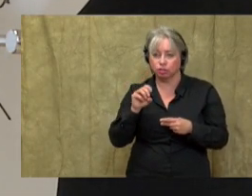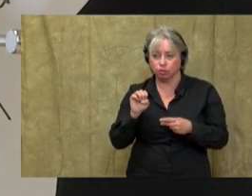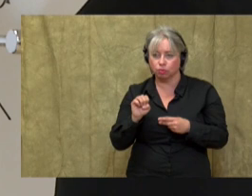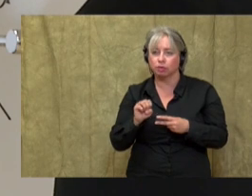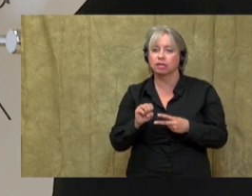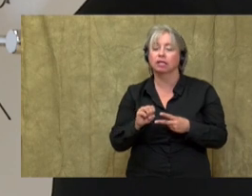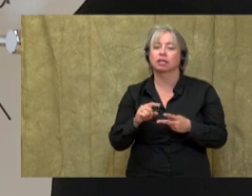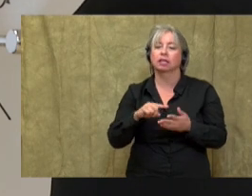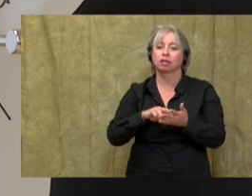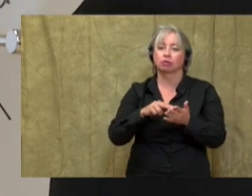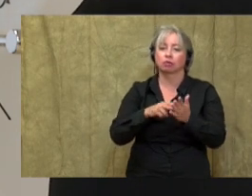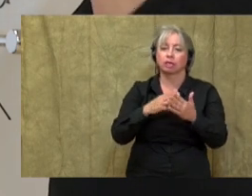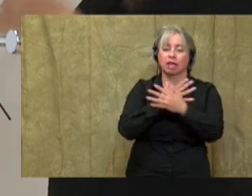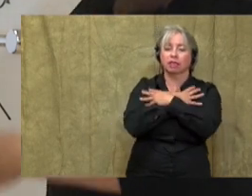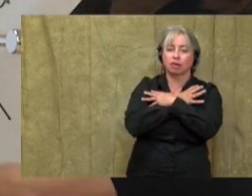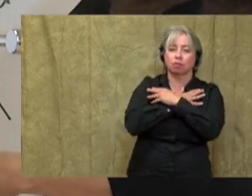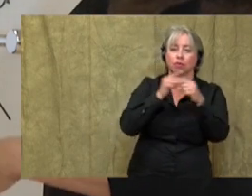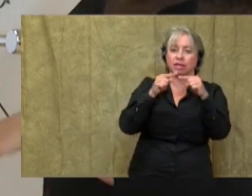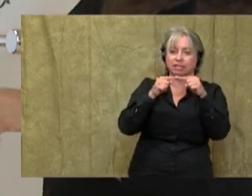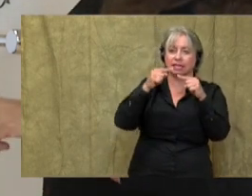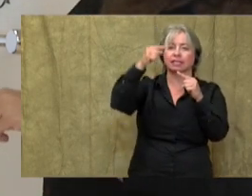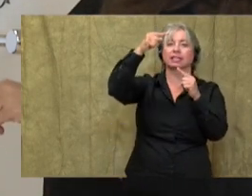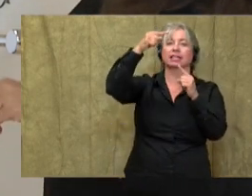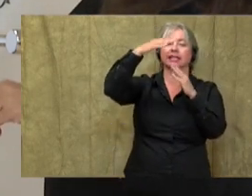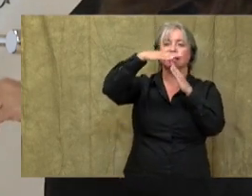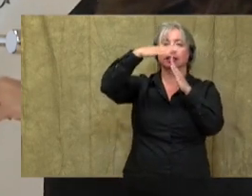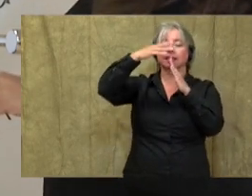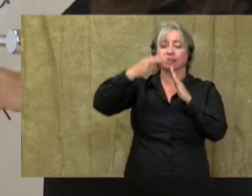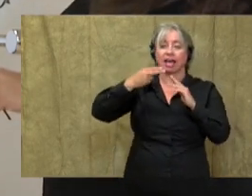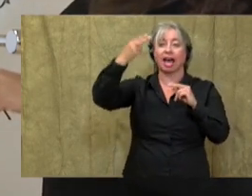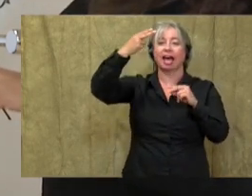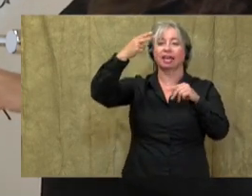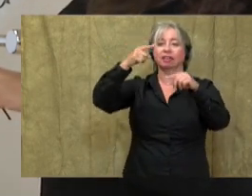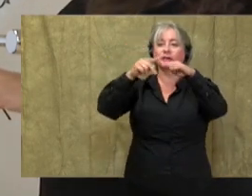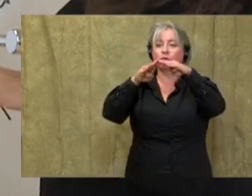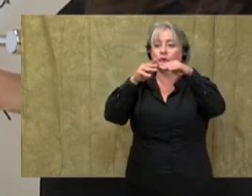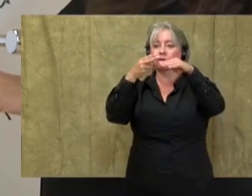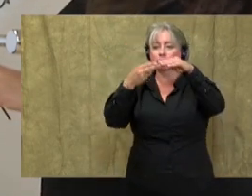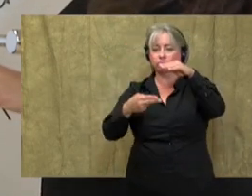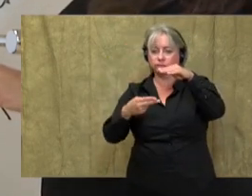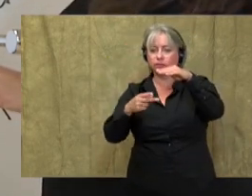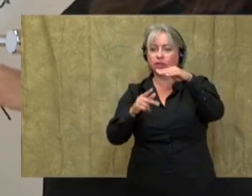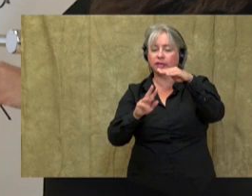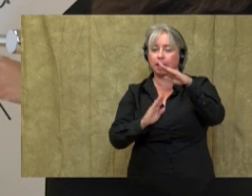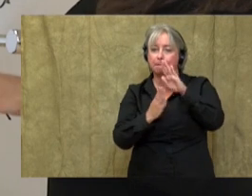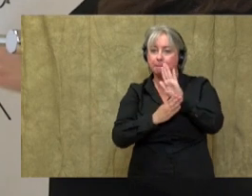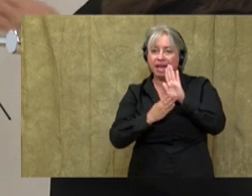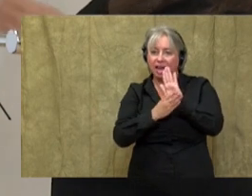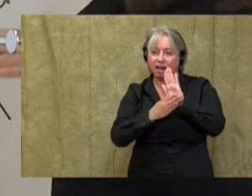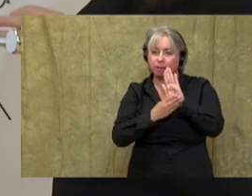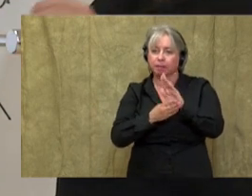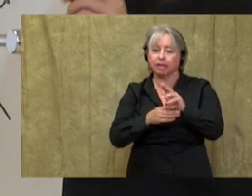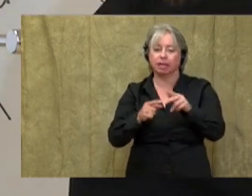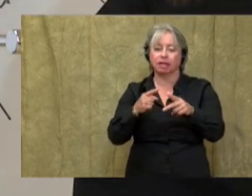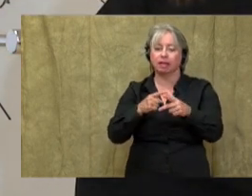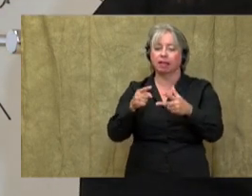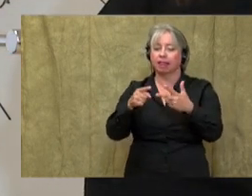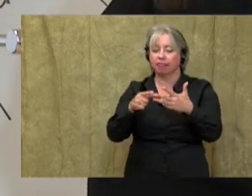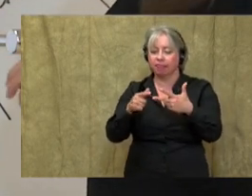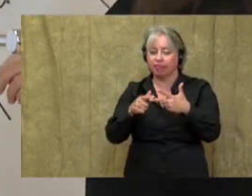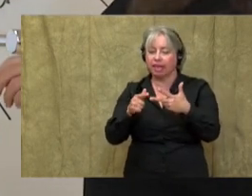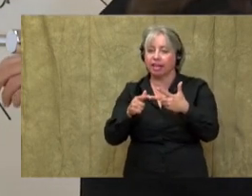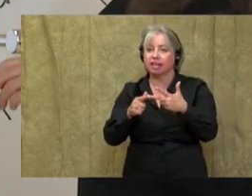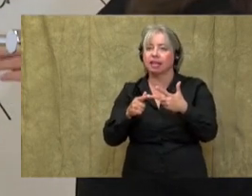to the height of the crest or from the resting point to the bottom of the trough. And we have our frequency, which is very closely related